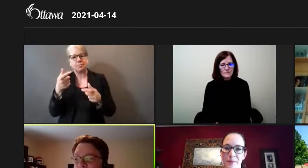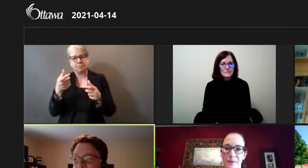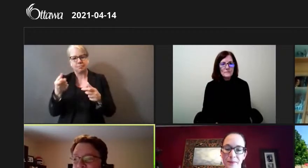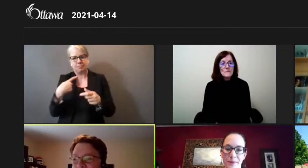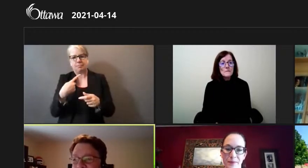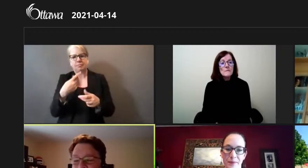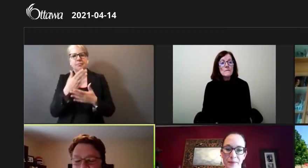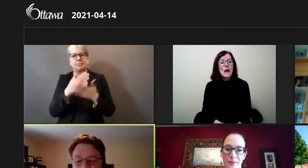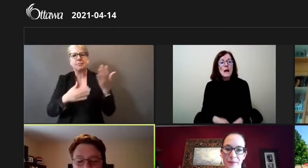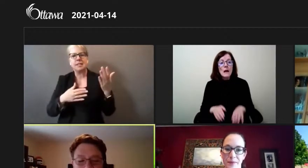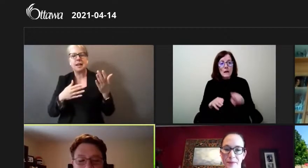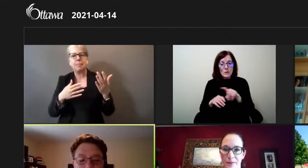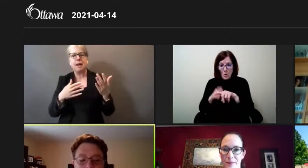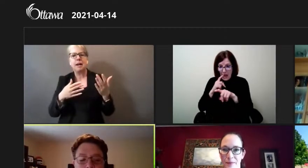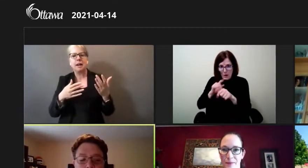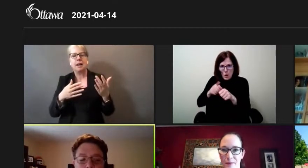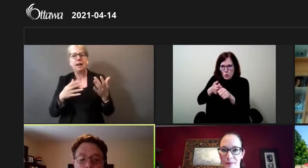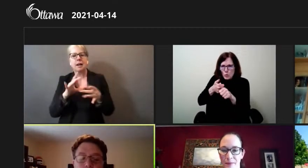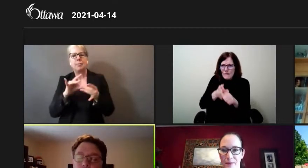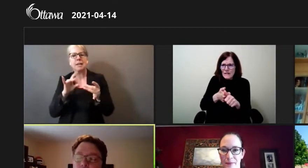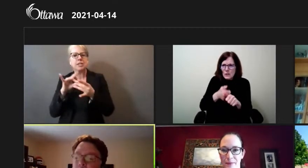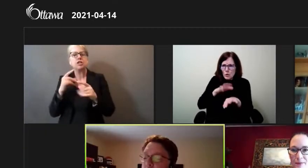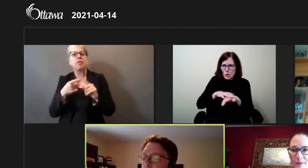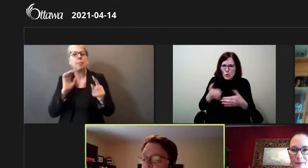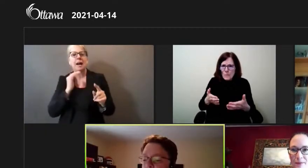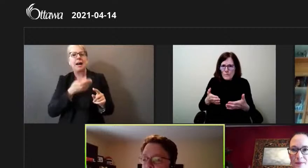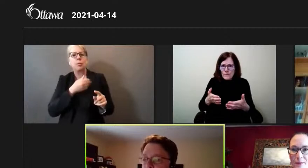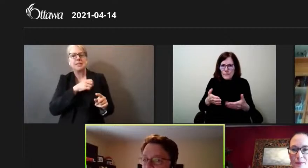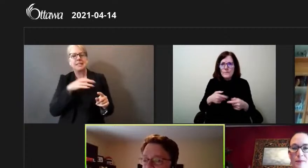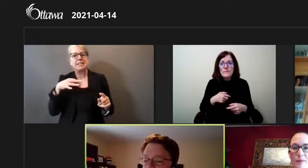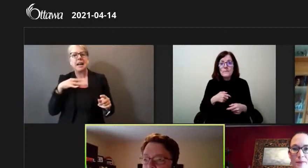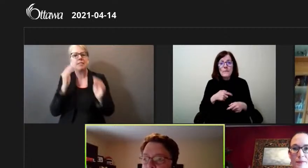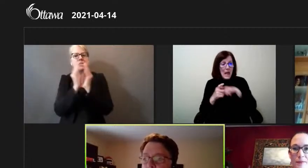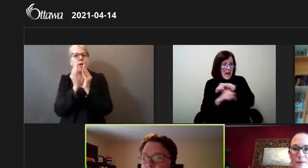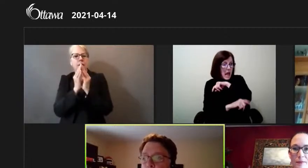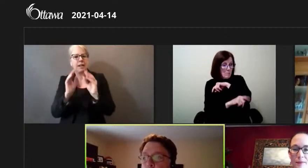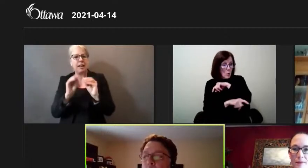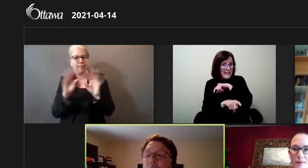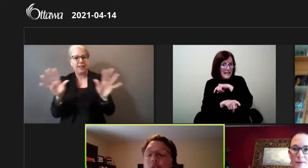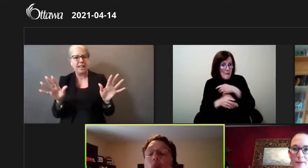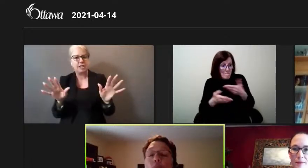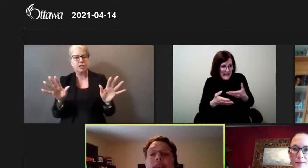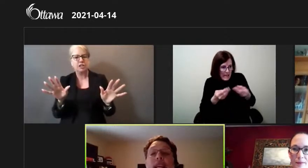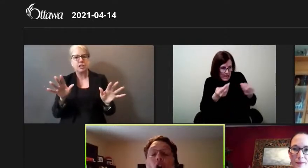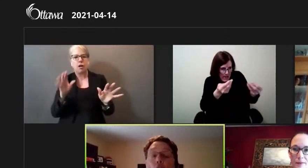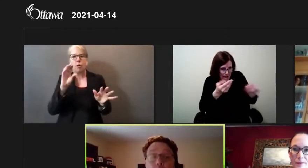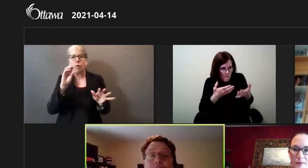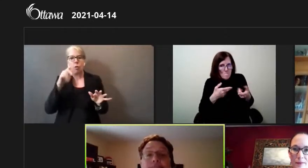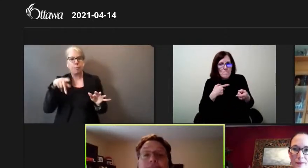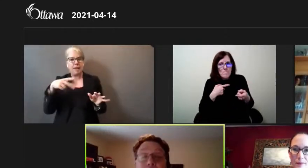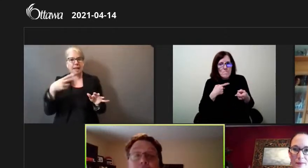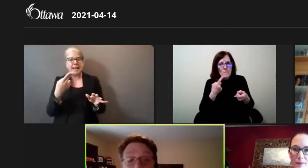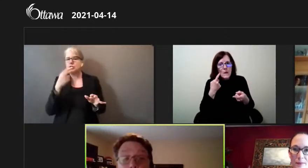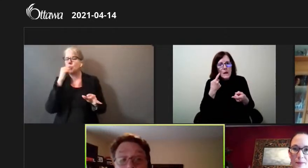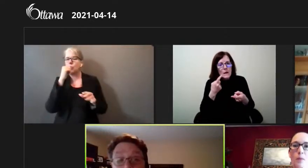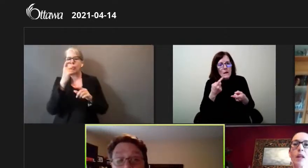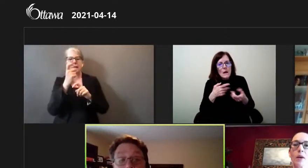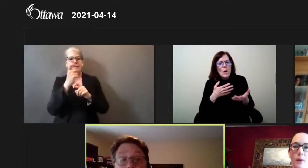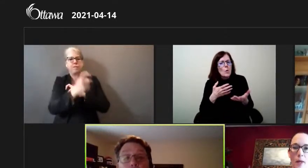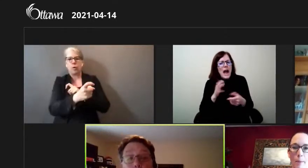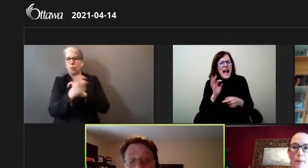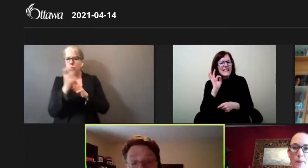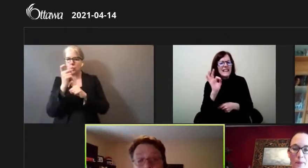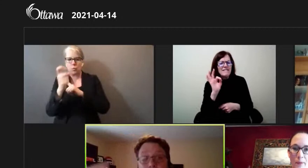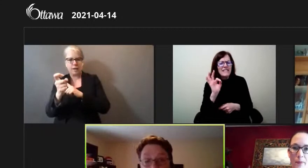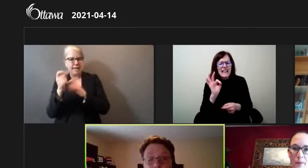some feed from our staff. So just a small clarification. OPH won't be calling the individuals,